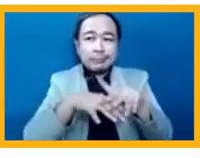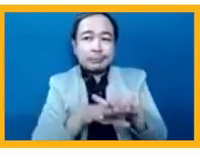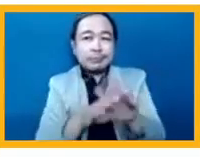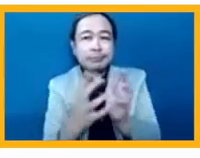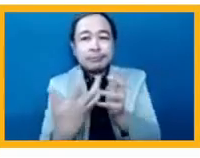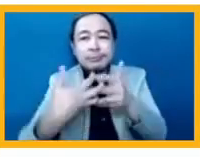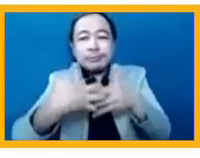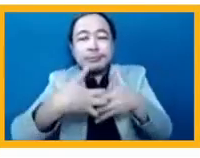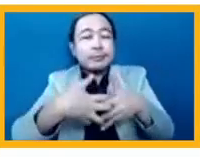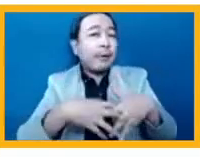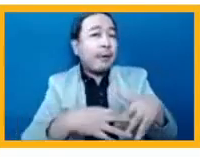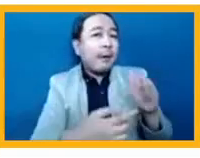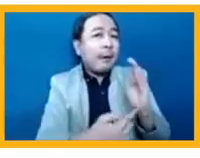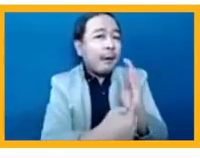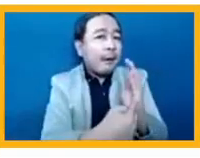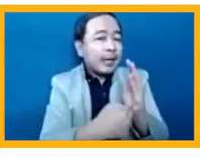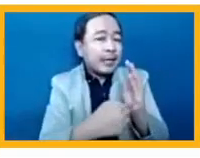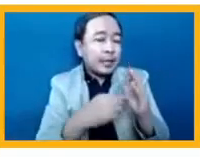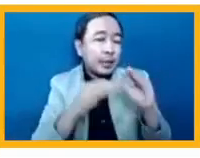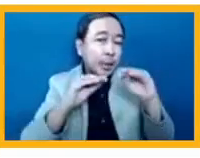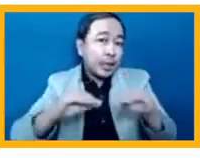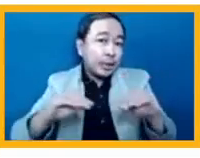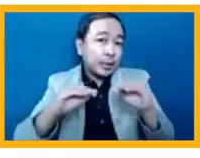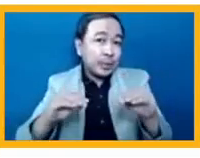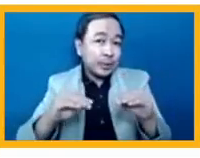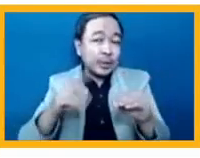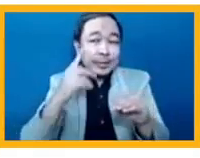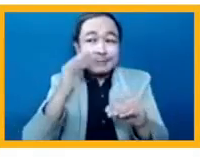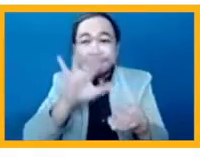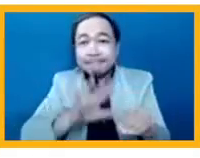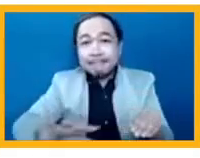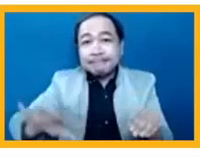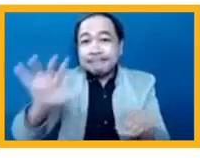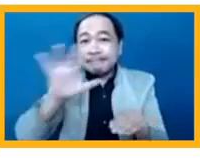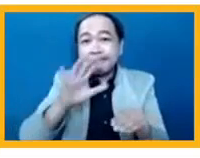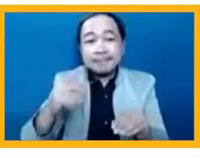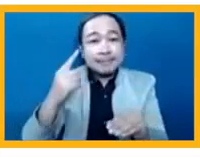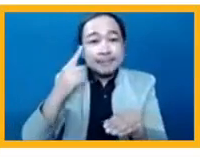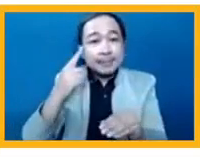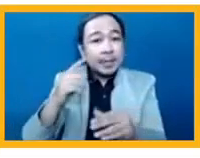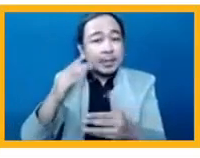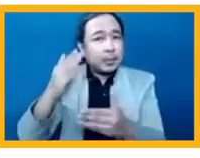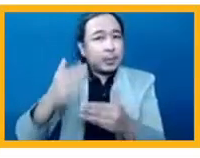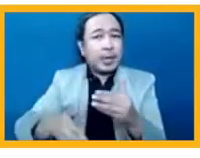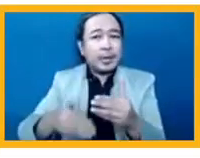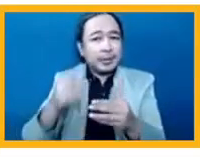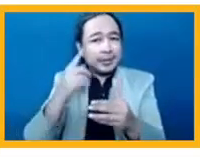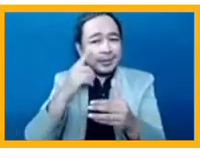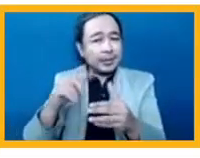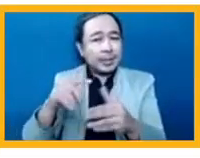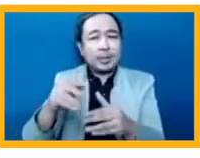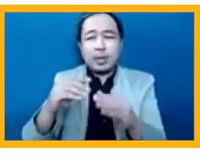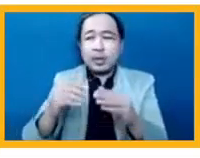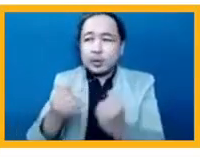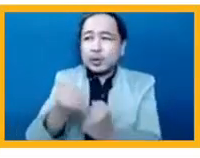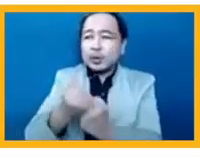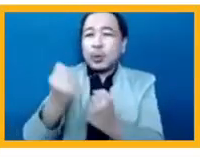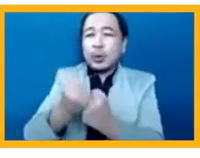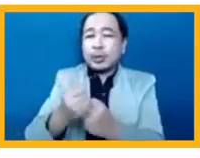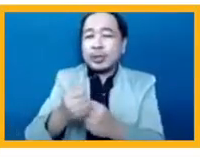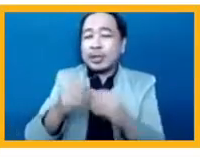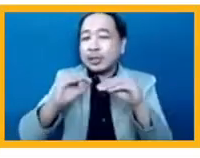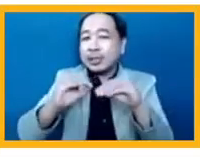that innovation will help in reaching students to the last mile and truly supporting teachers and parents as learning